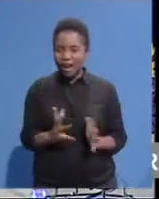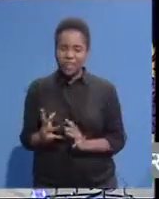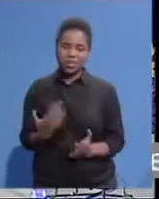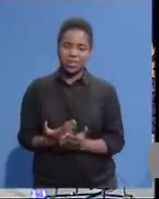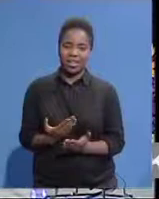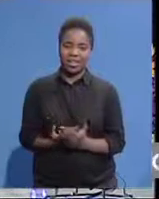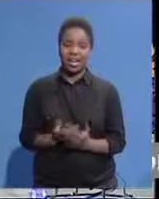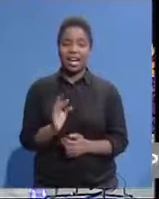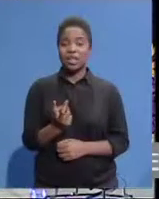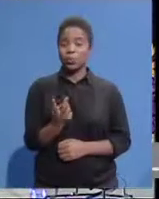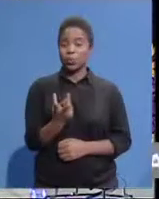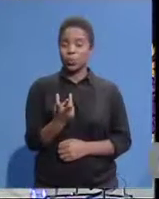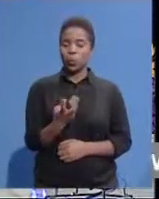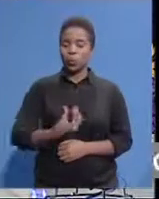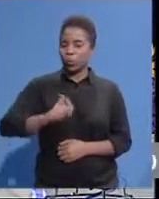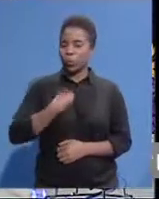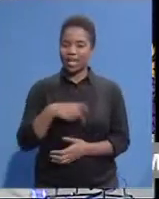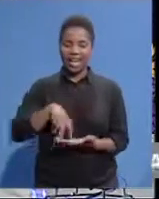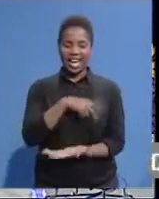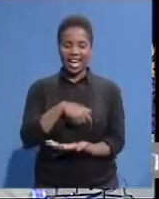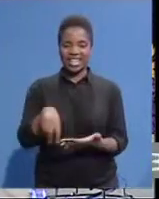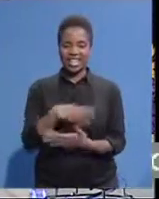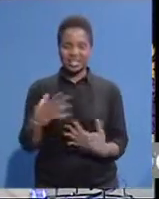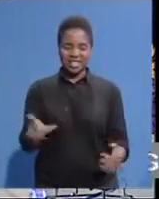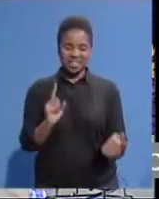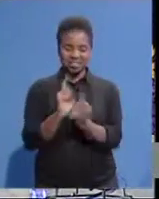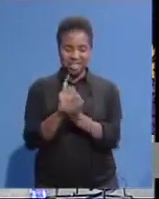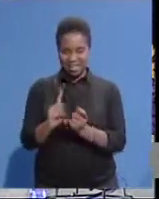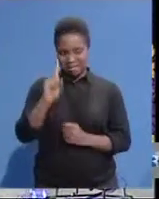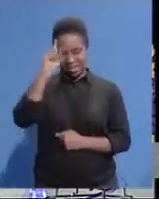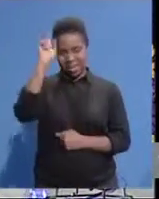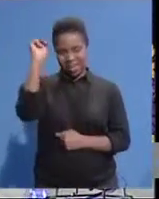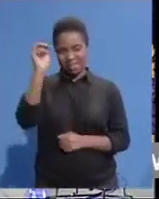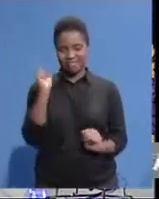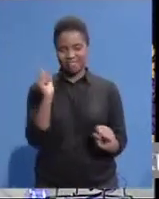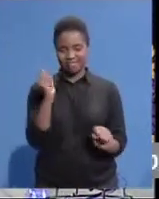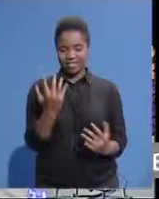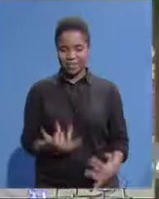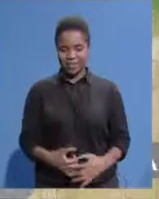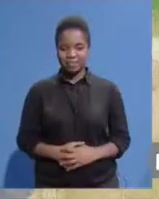you to two young dancers that met Madiba and had this to share.